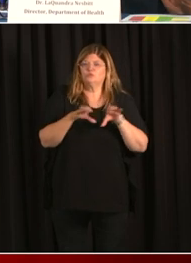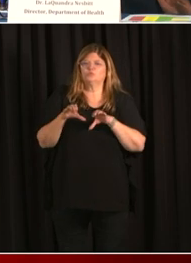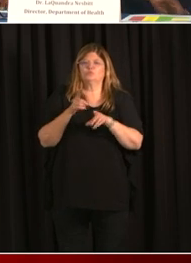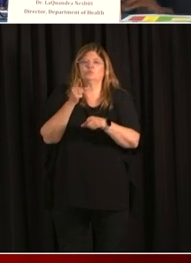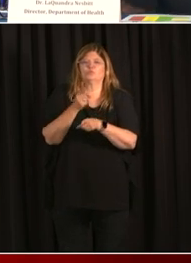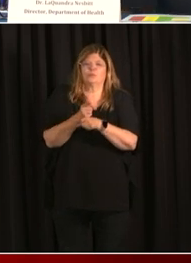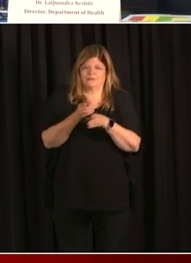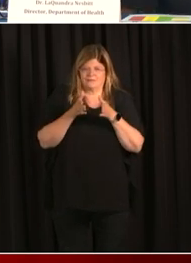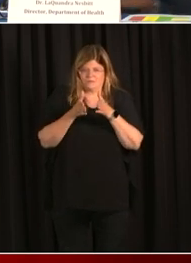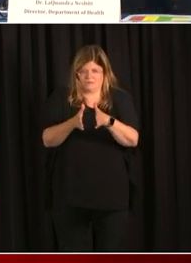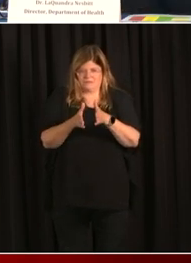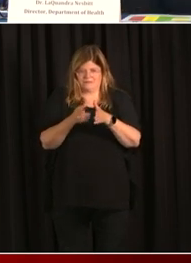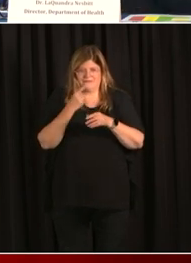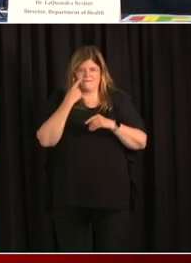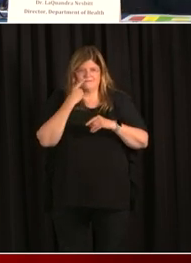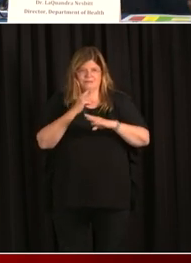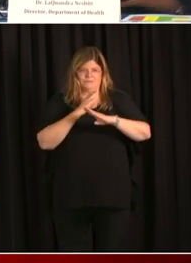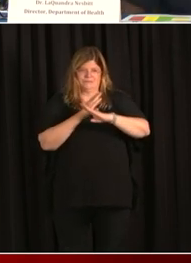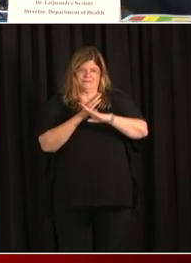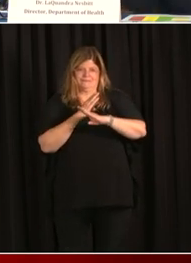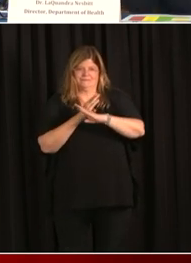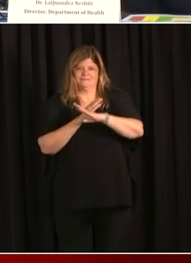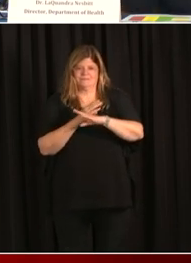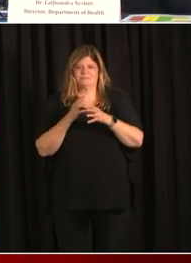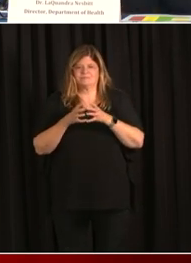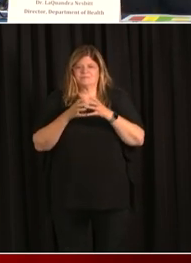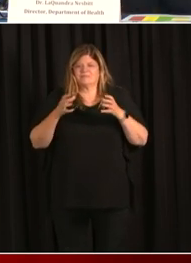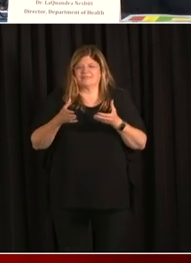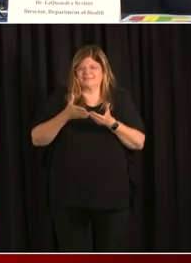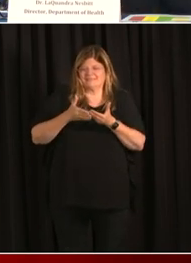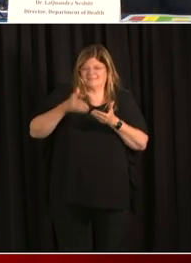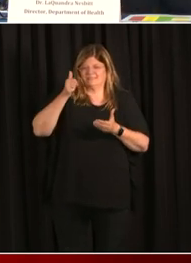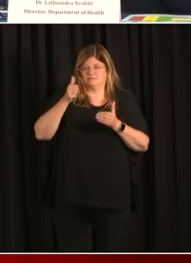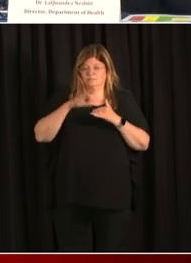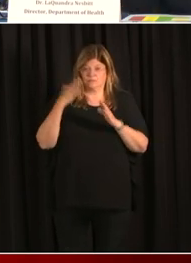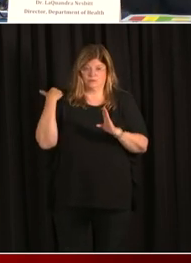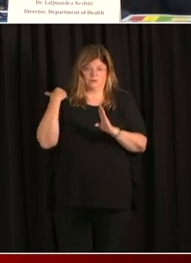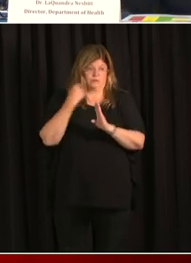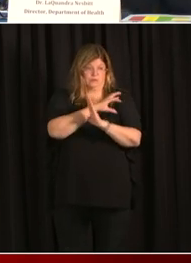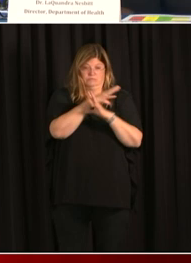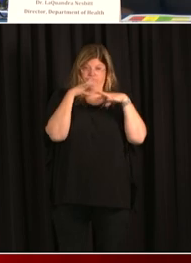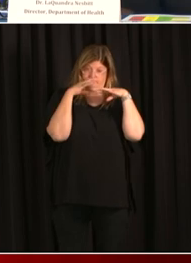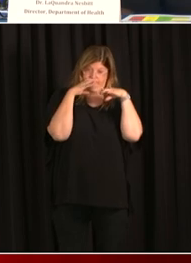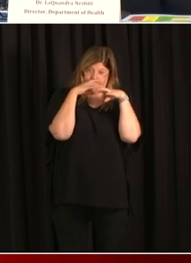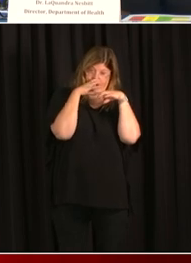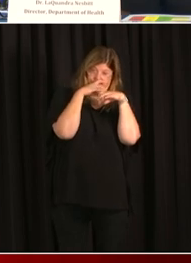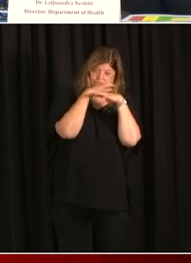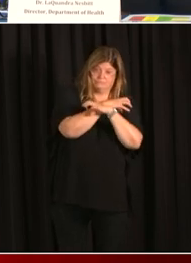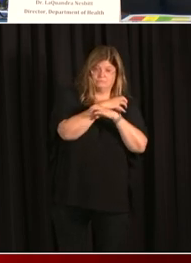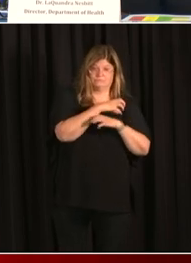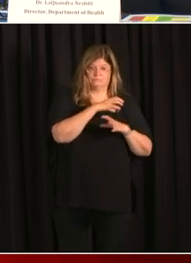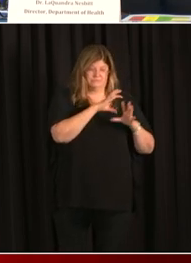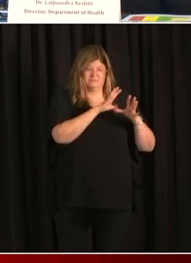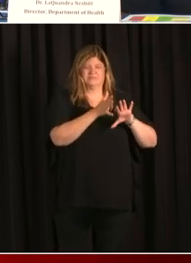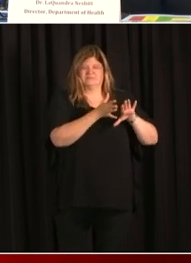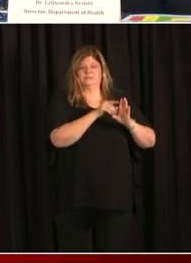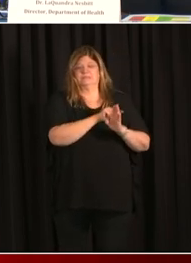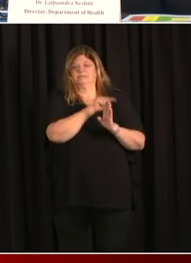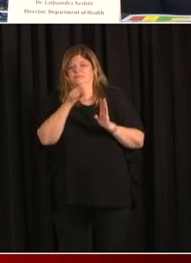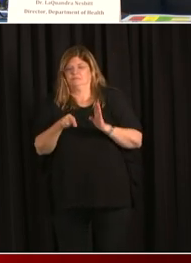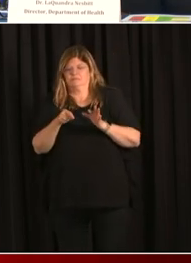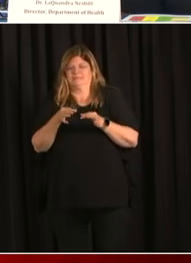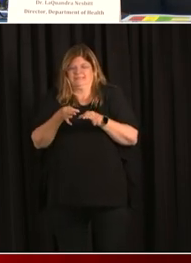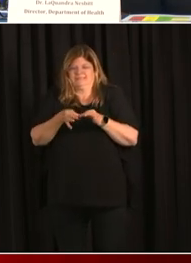a lot easier for people than the previous one that we've decided to retire. And that would follow with the other 3 metrics? Yes. As well? Yes.